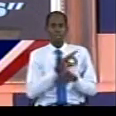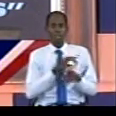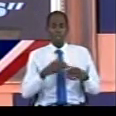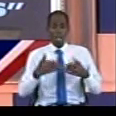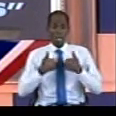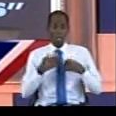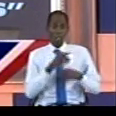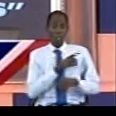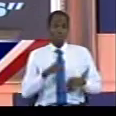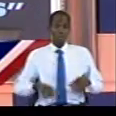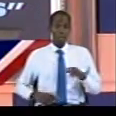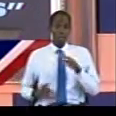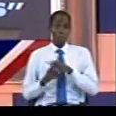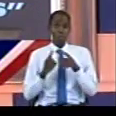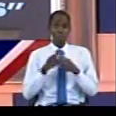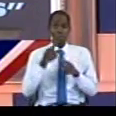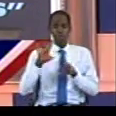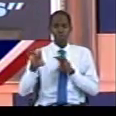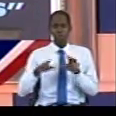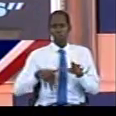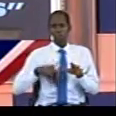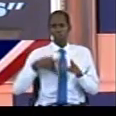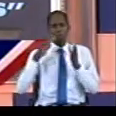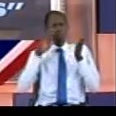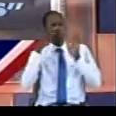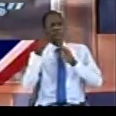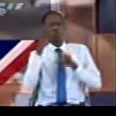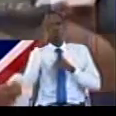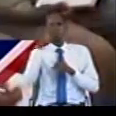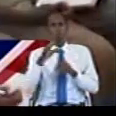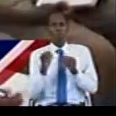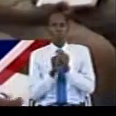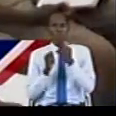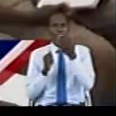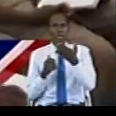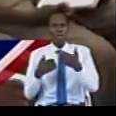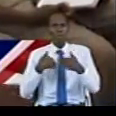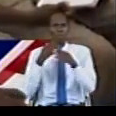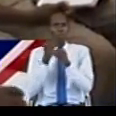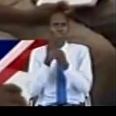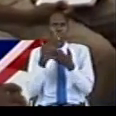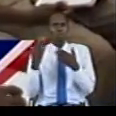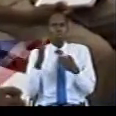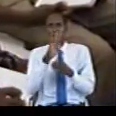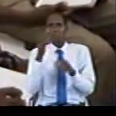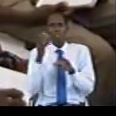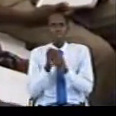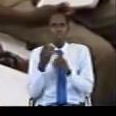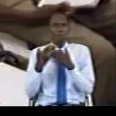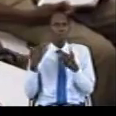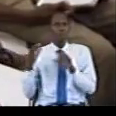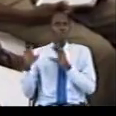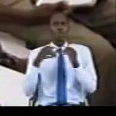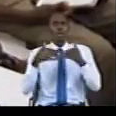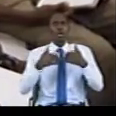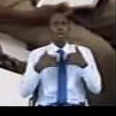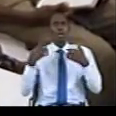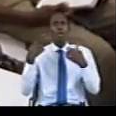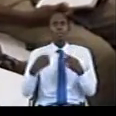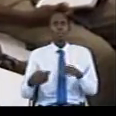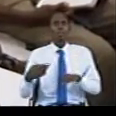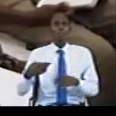the presence of God with you there? Have you got something you didn't get have before? Do you have the gospel? I said, do you